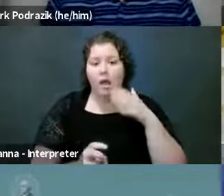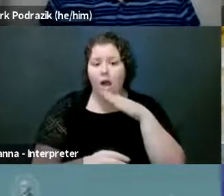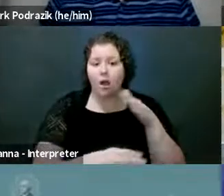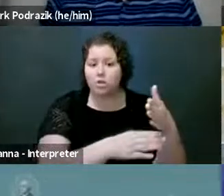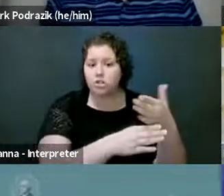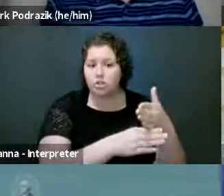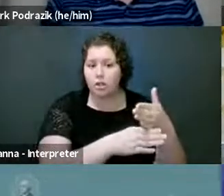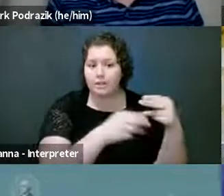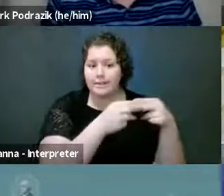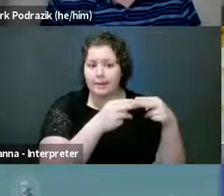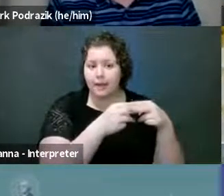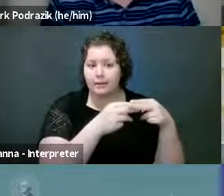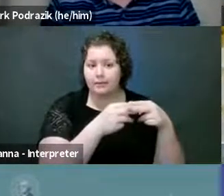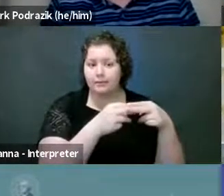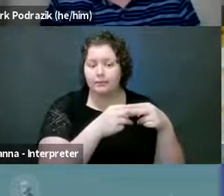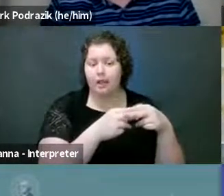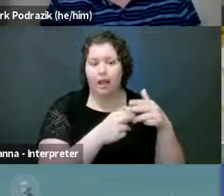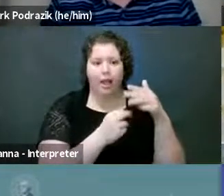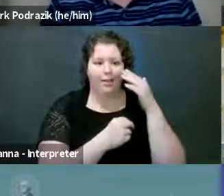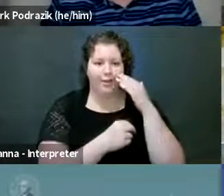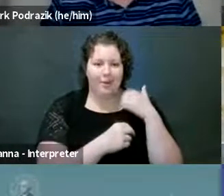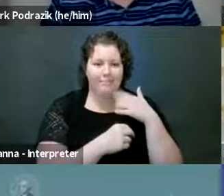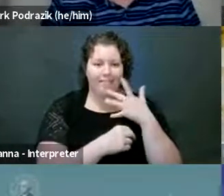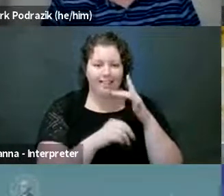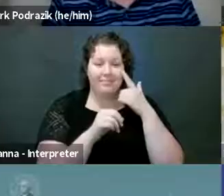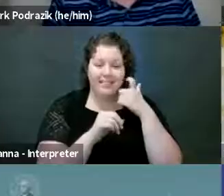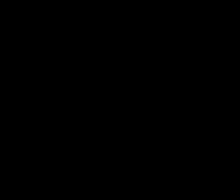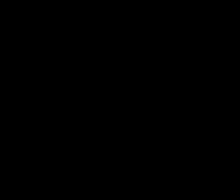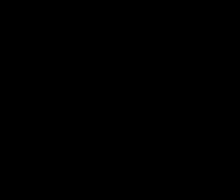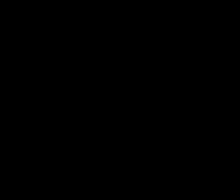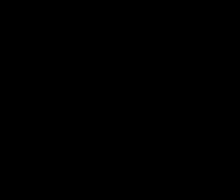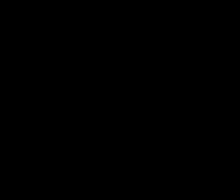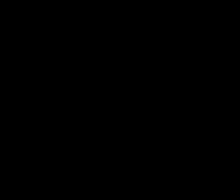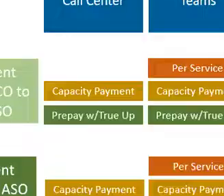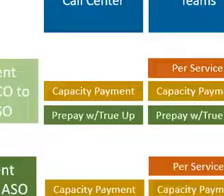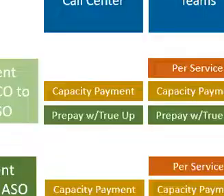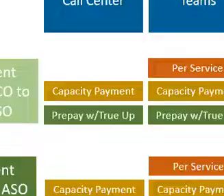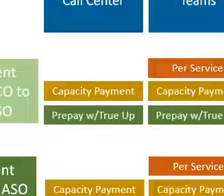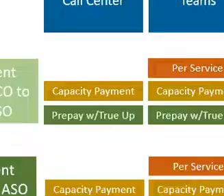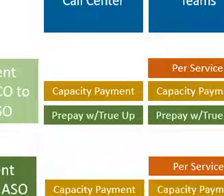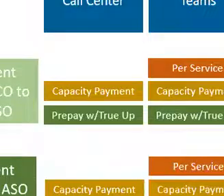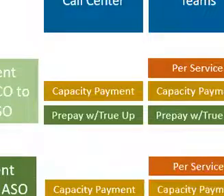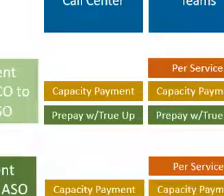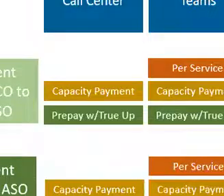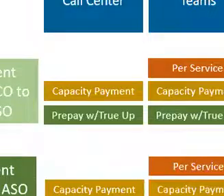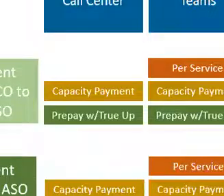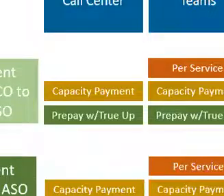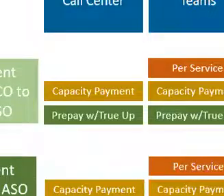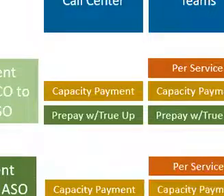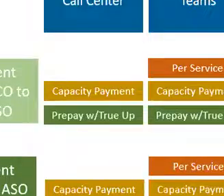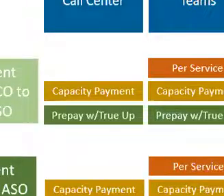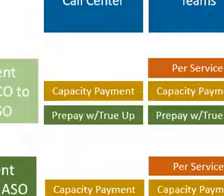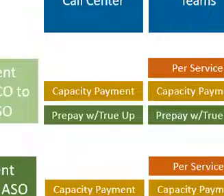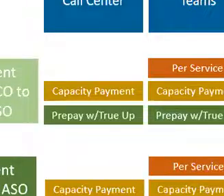the slide because I know that I'm lucky because I have the slide deck and I was sharing earlier, but this slide here, and I can make our comments